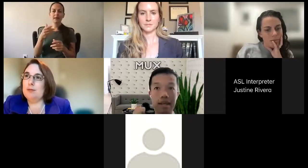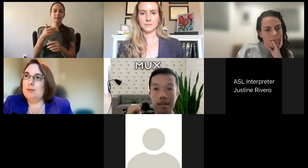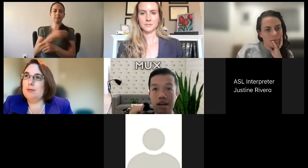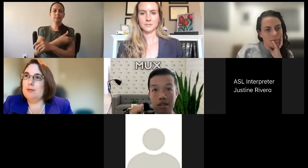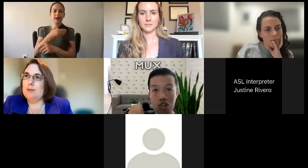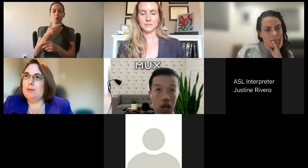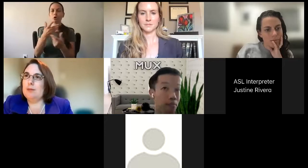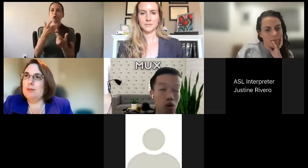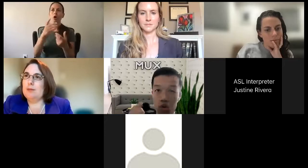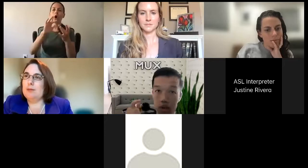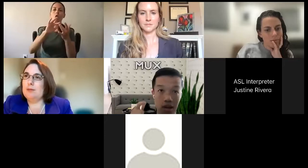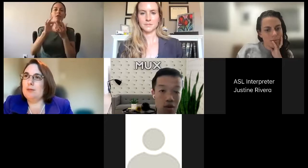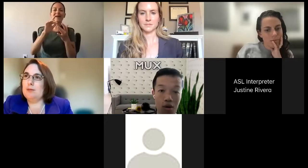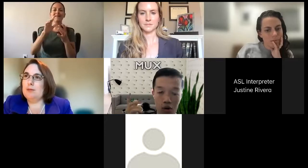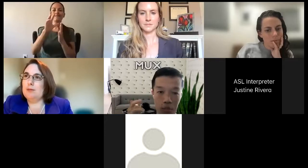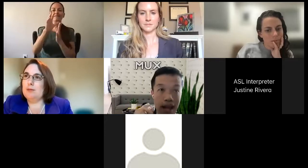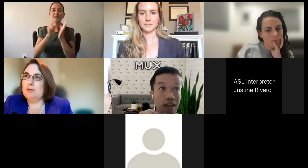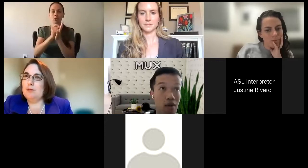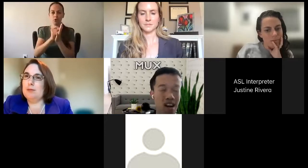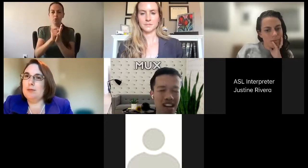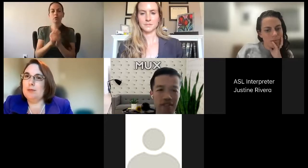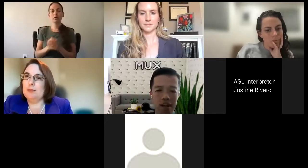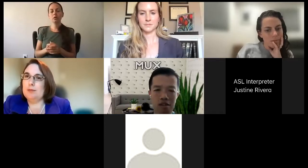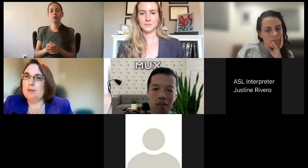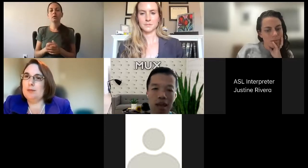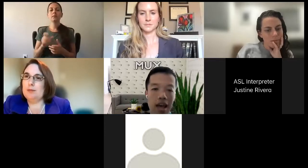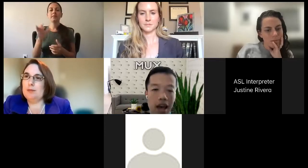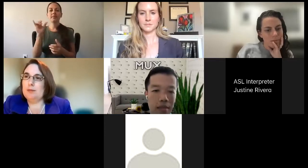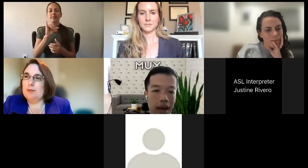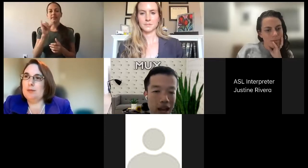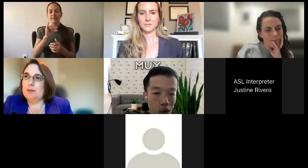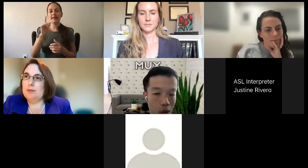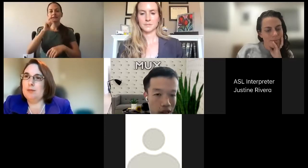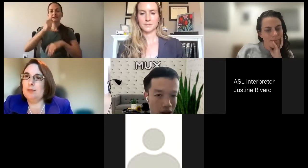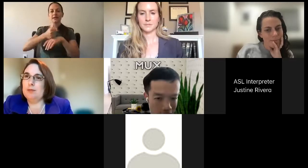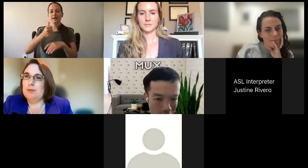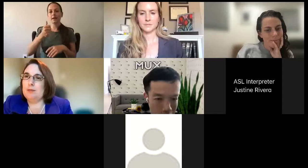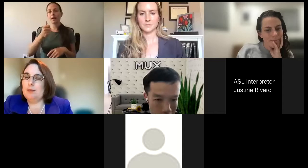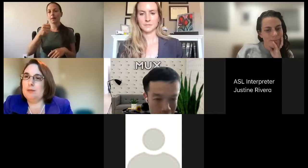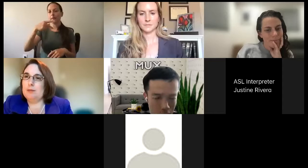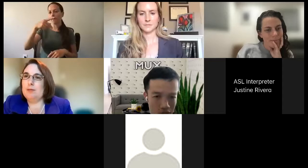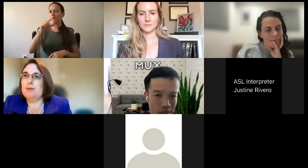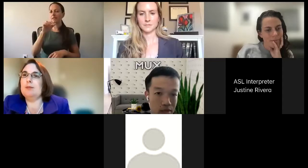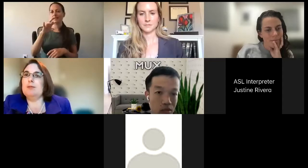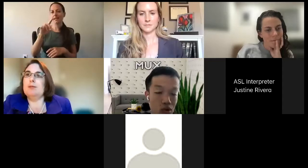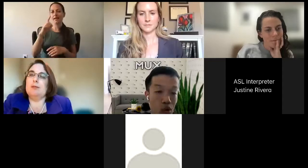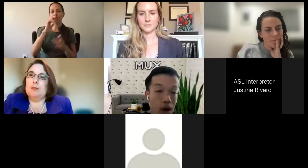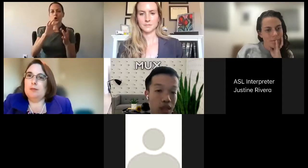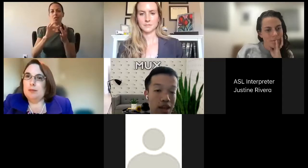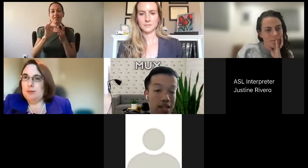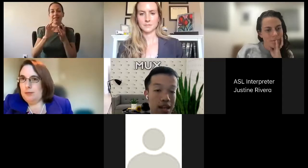think of Mux as the Stripe or Twilio or Plaid for online video. And in working with a lot of our